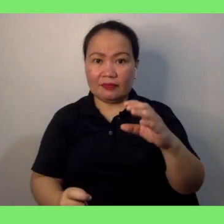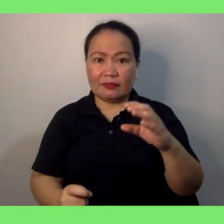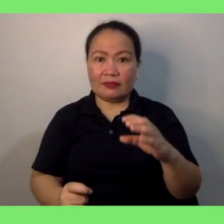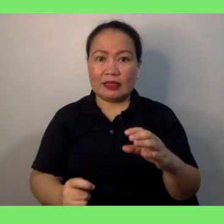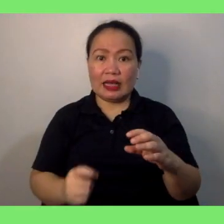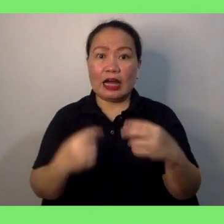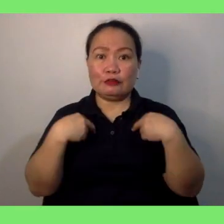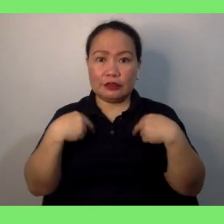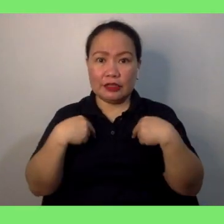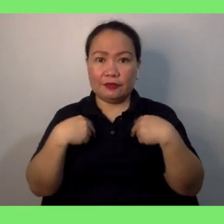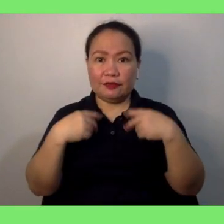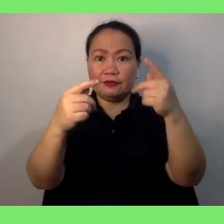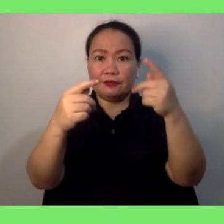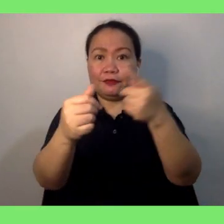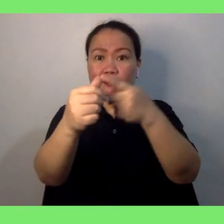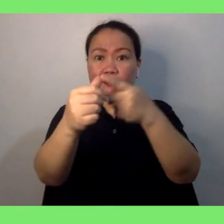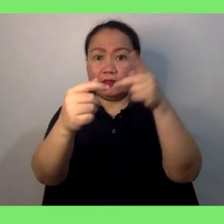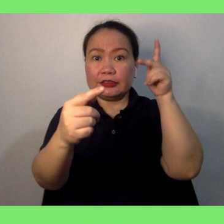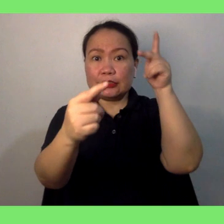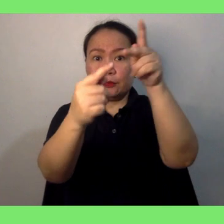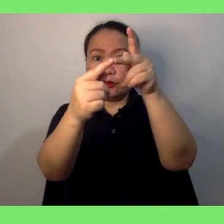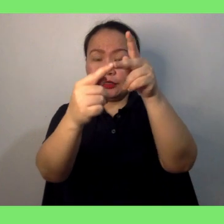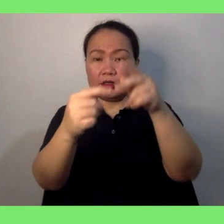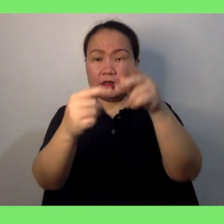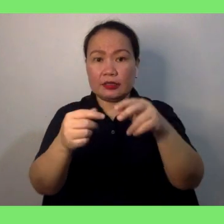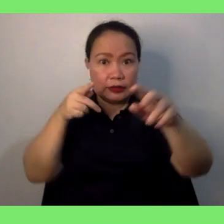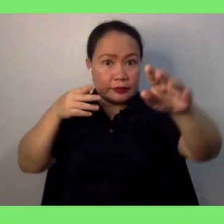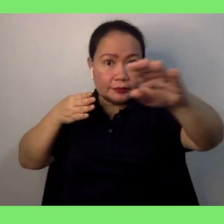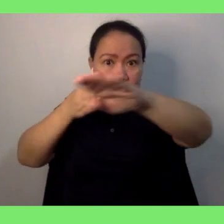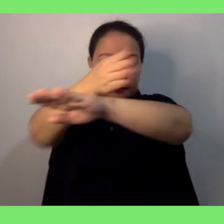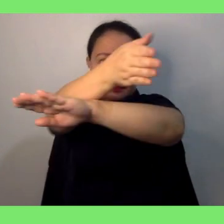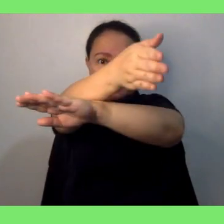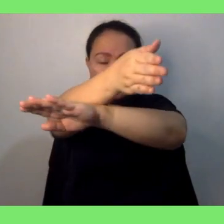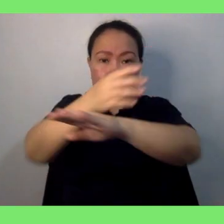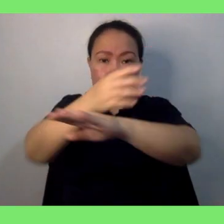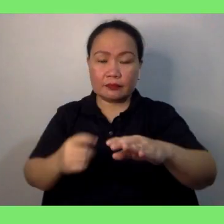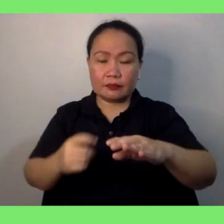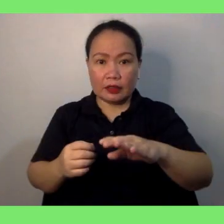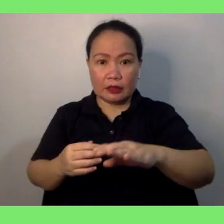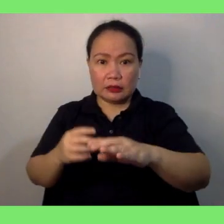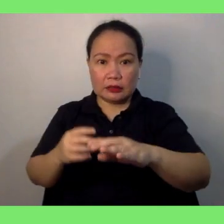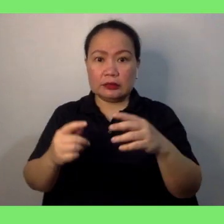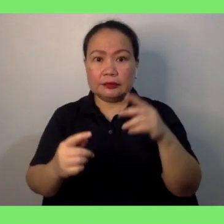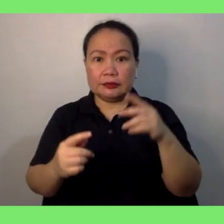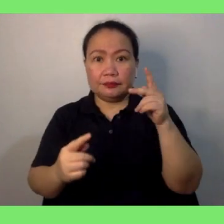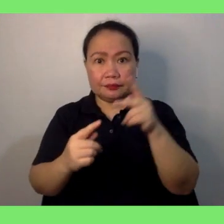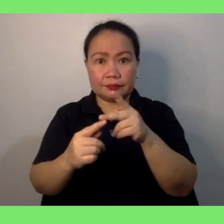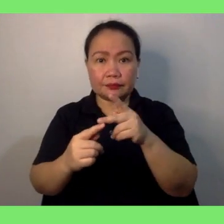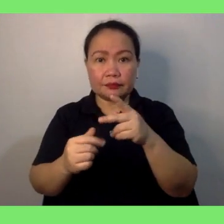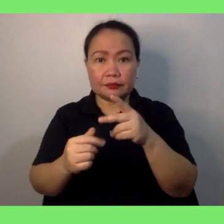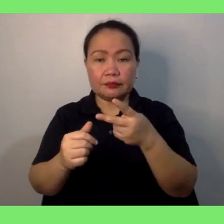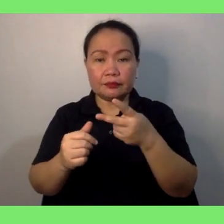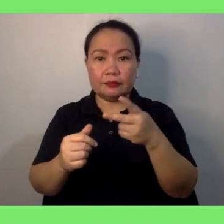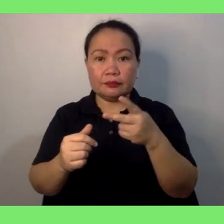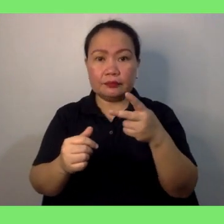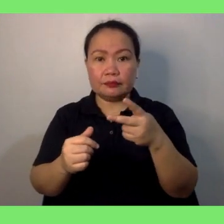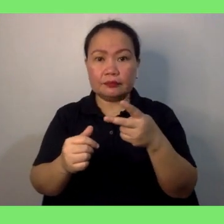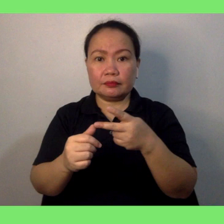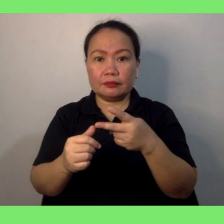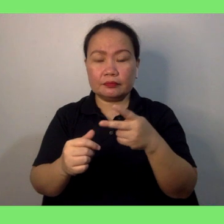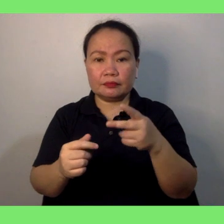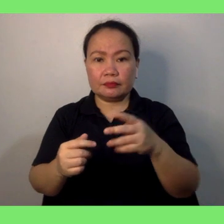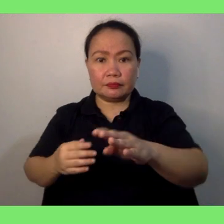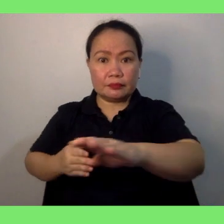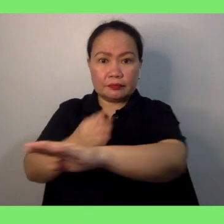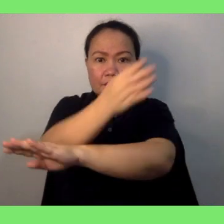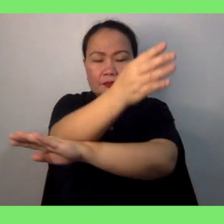point. So, magkaibang points yung tinamaan niya. Okay? So, line C here is your transversal. Now, we